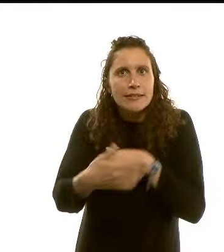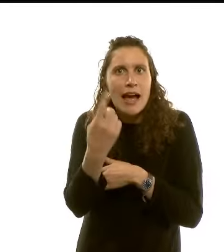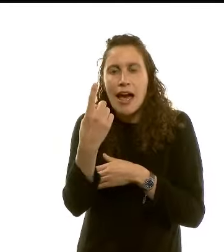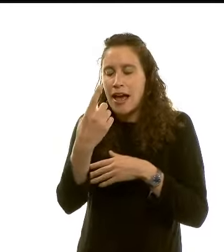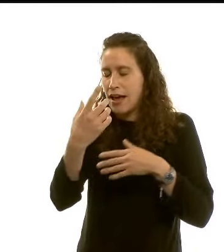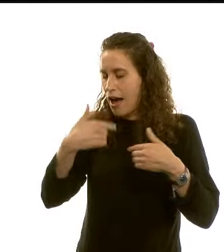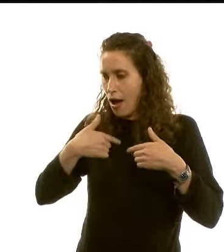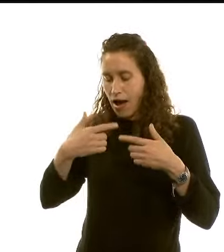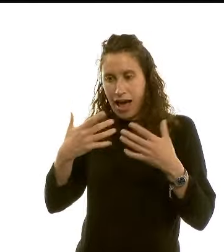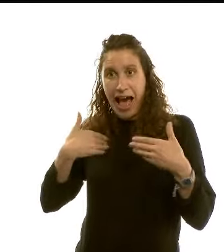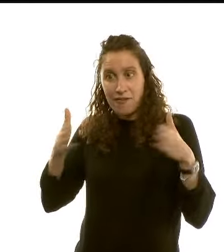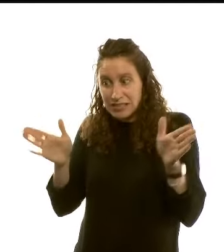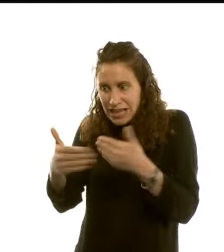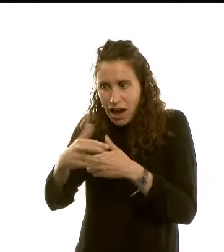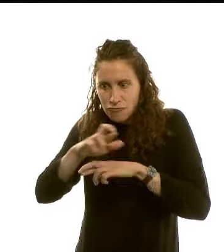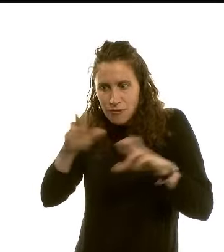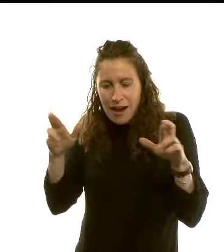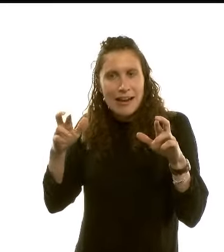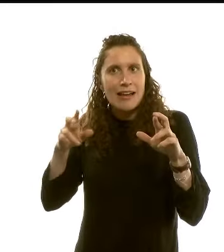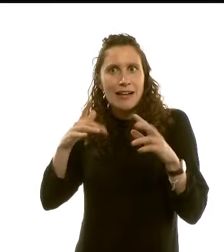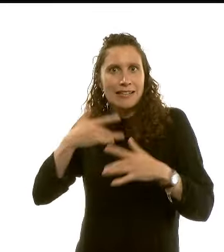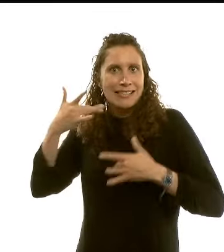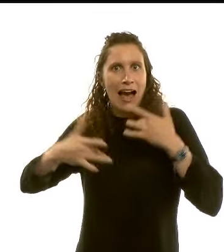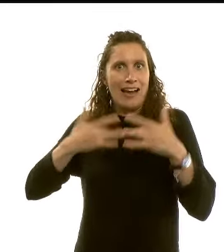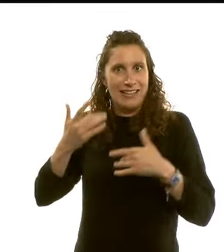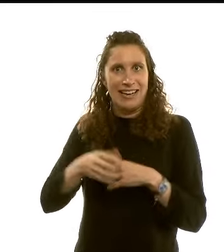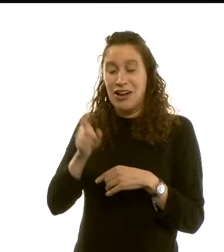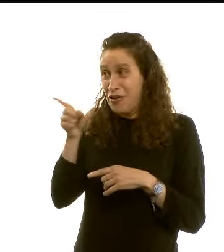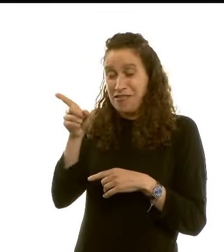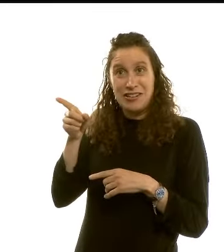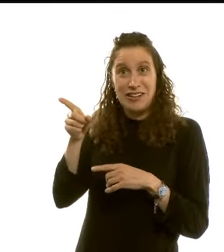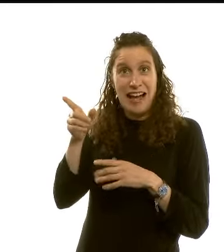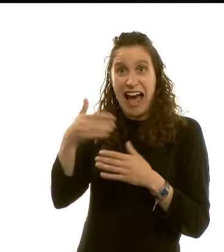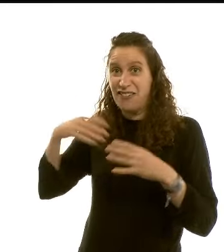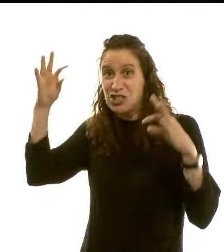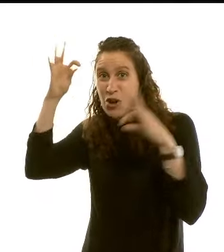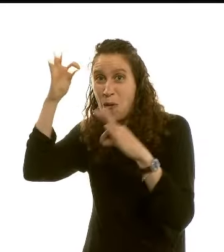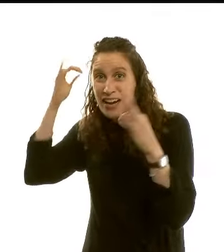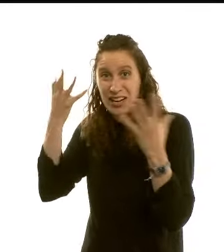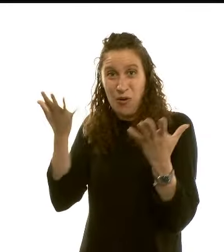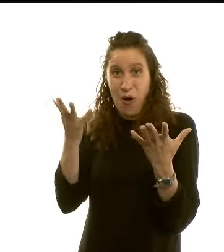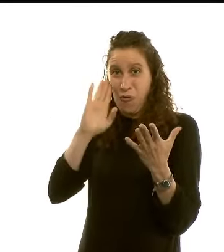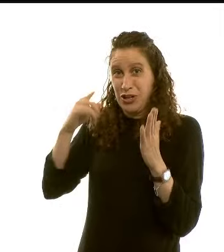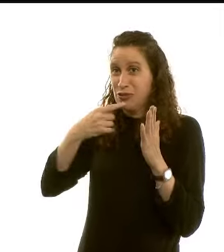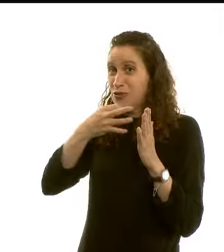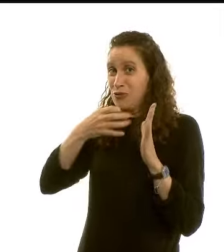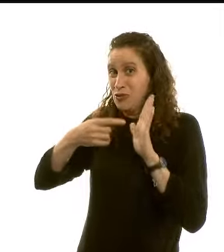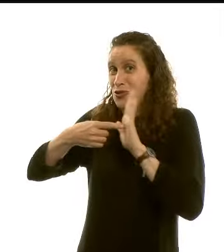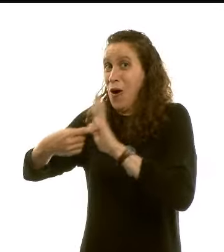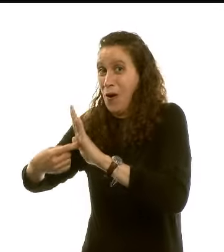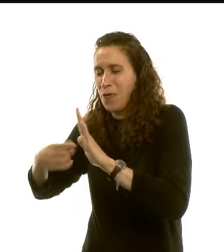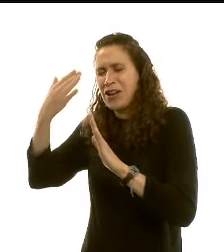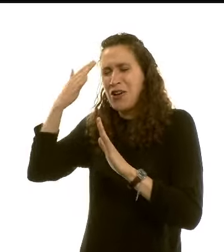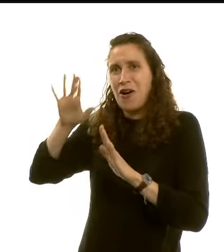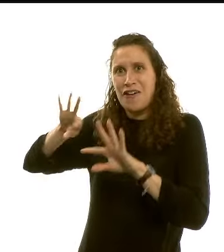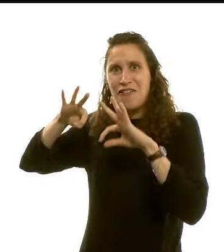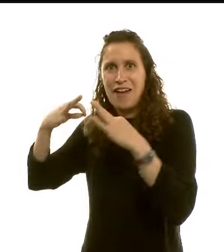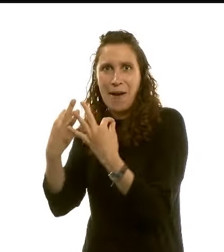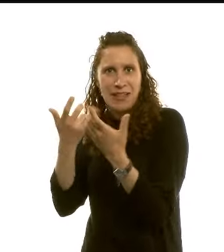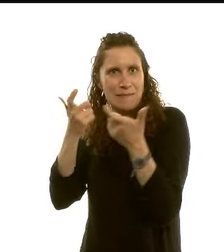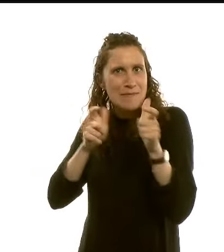I am super excited to get to show it to Kat. She has no idea what we're about to show her. We know her family have been huge